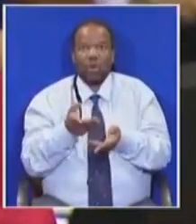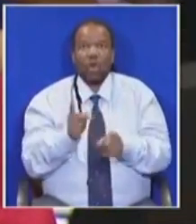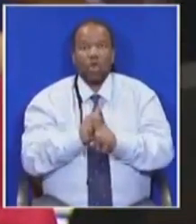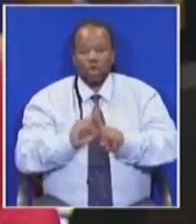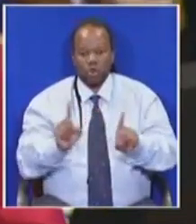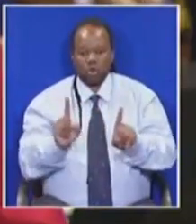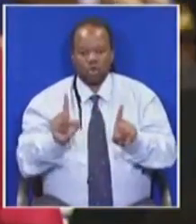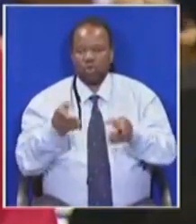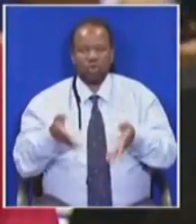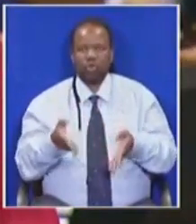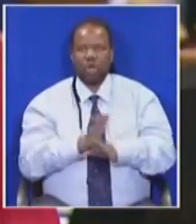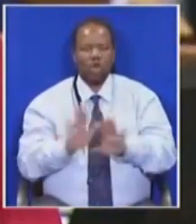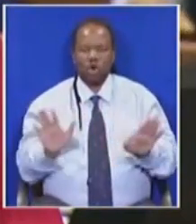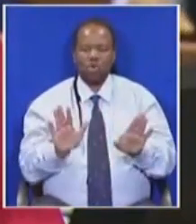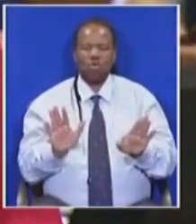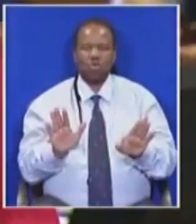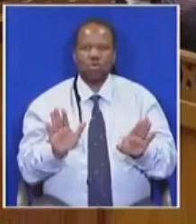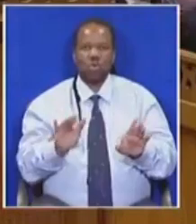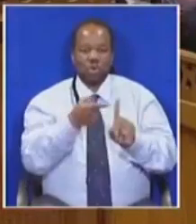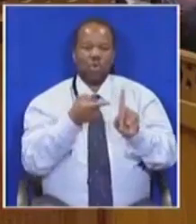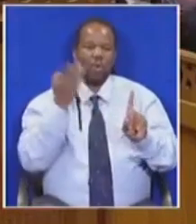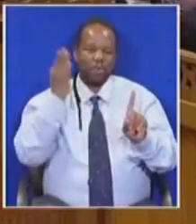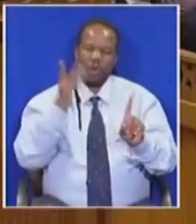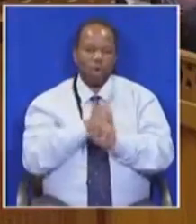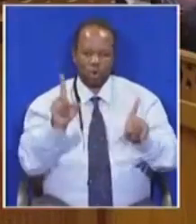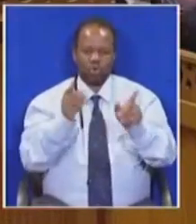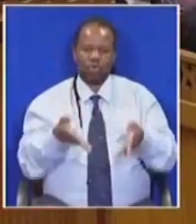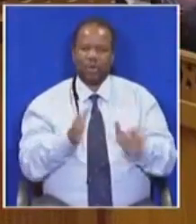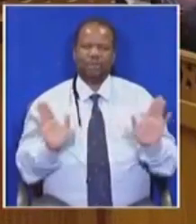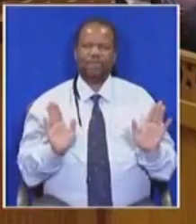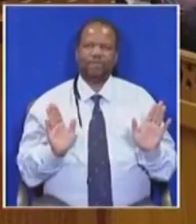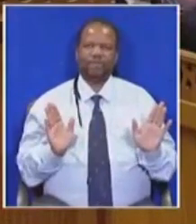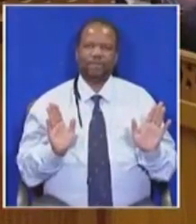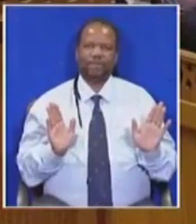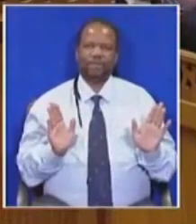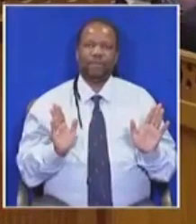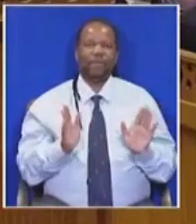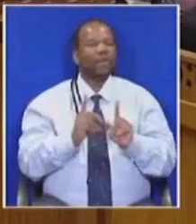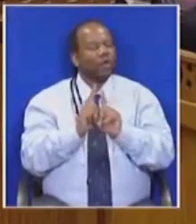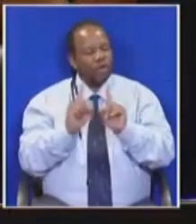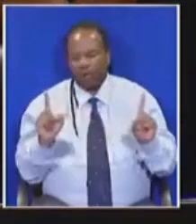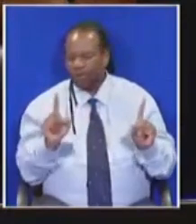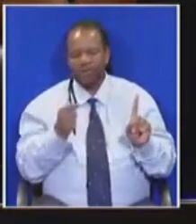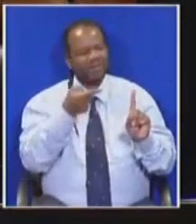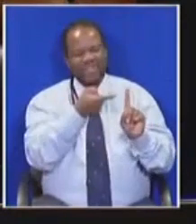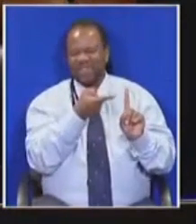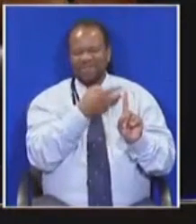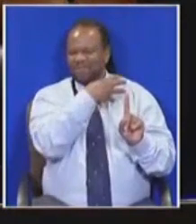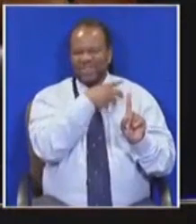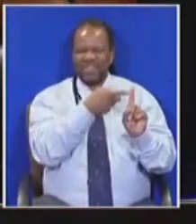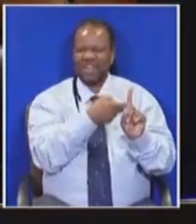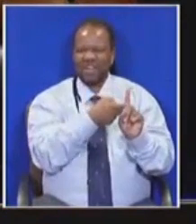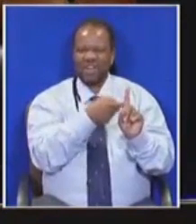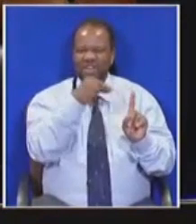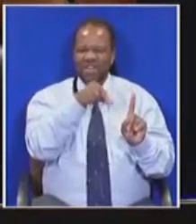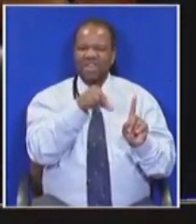to happen today. We can't be collaborators of Honorable crime Shivambu, that is going to be committed by Malusi Gigaba today. That is a is simple not- message that we're